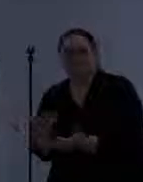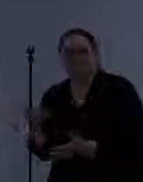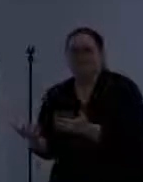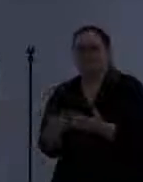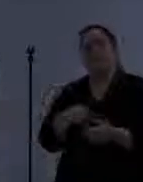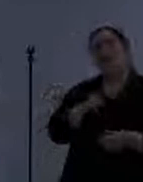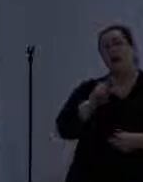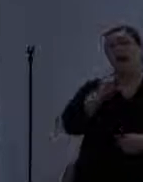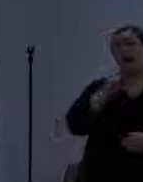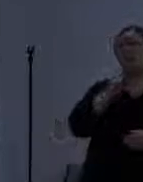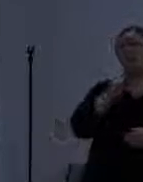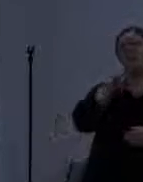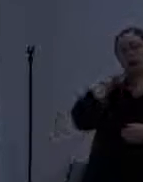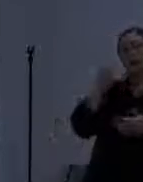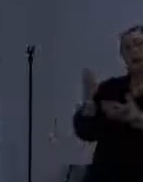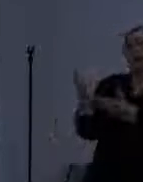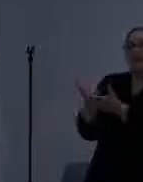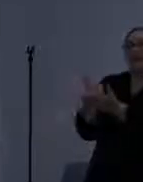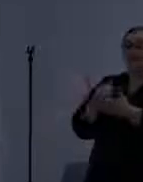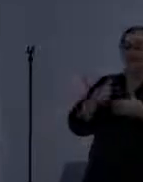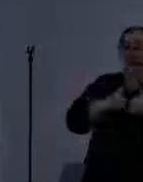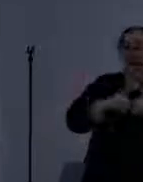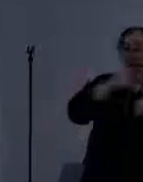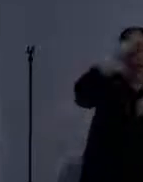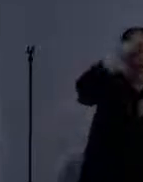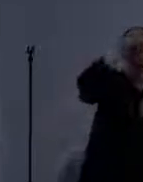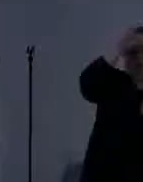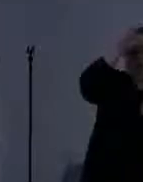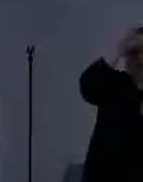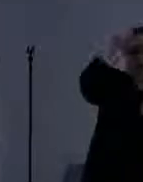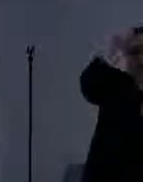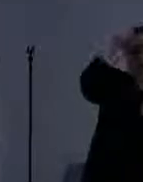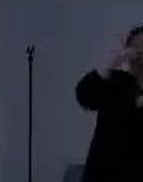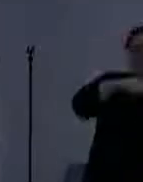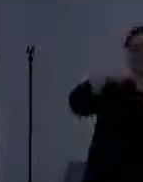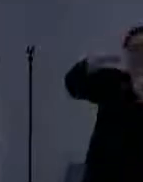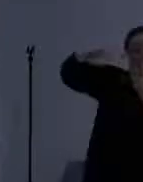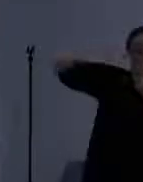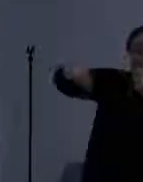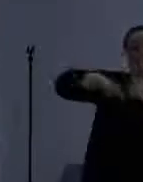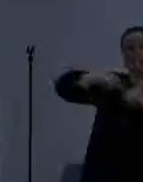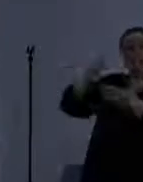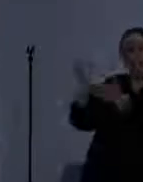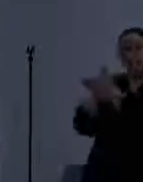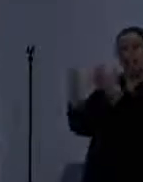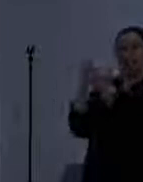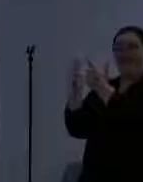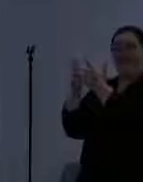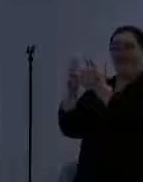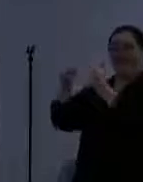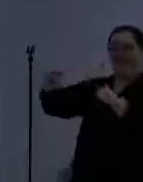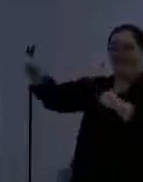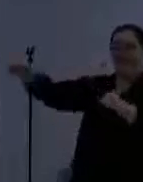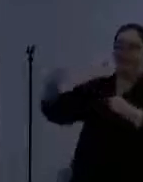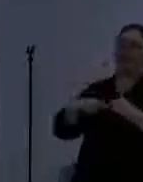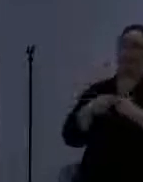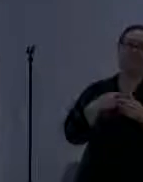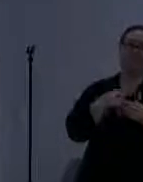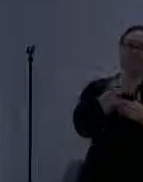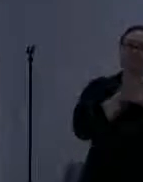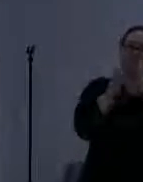sharing of sort of the general intelligence that we can. But no, we actually, our remit is